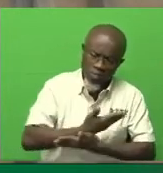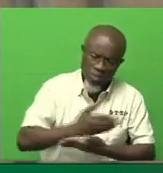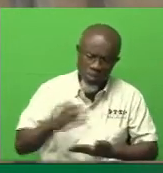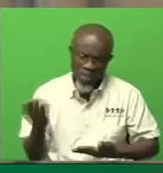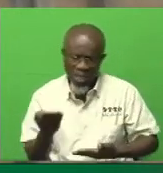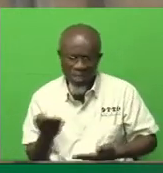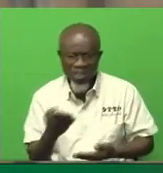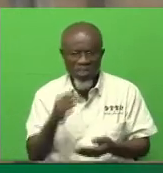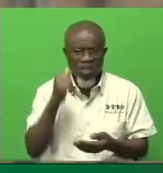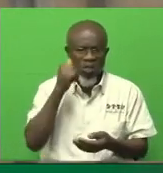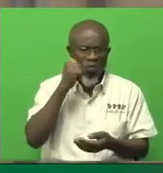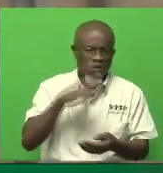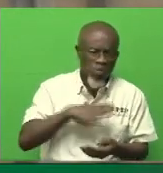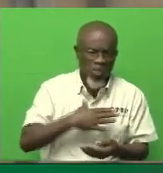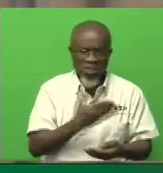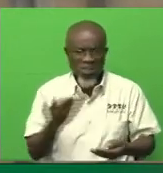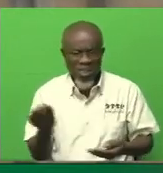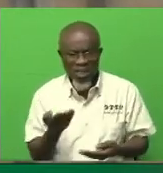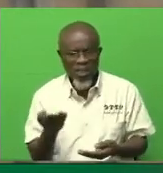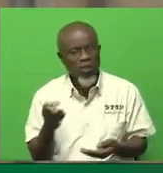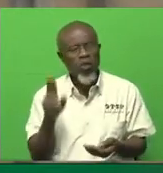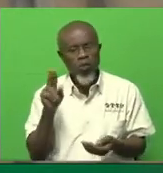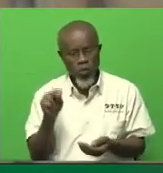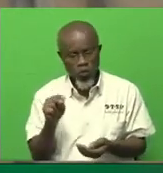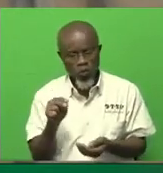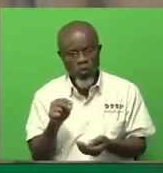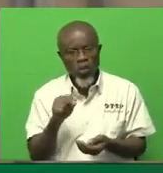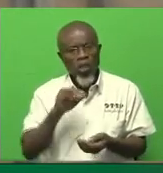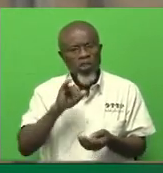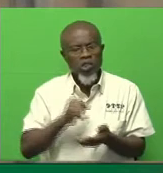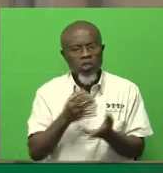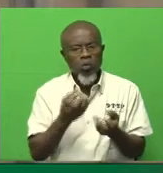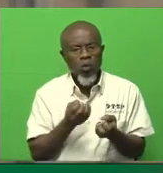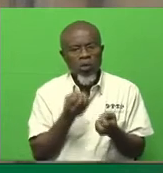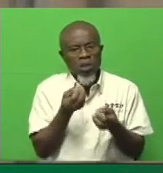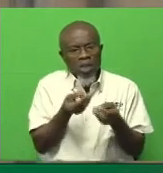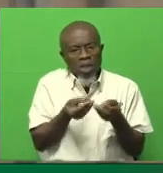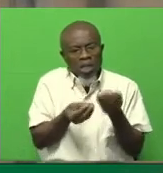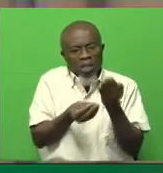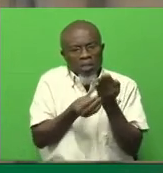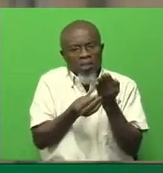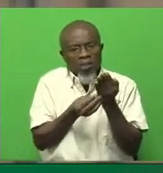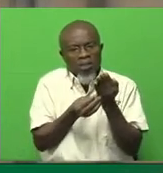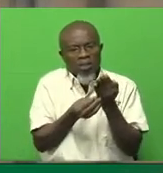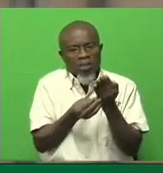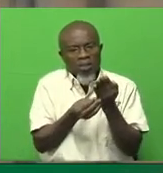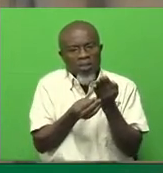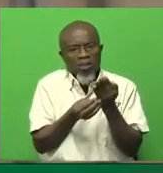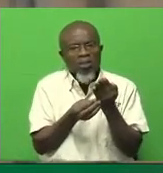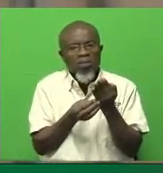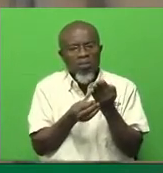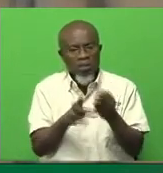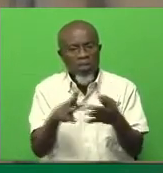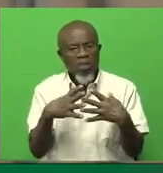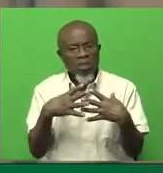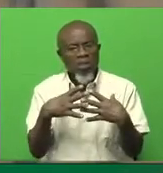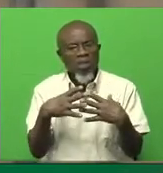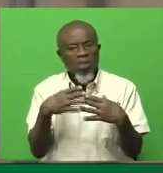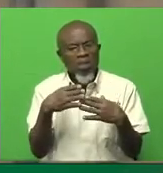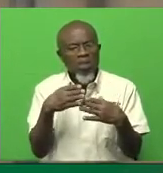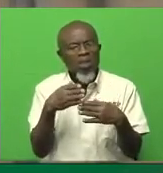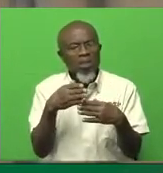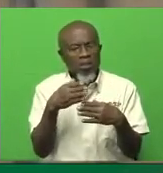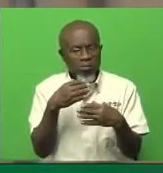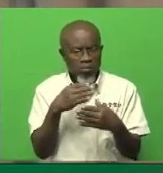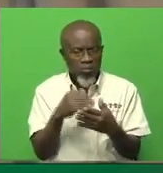which I hope to put on the front burner again is the whole issue of increasing our risk of